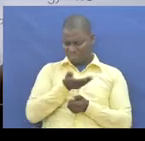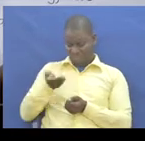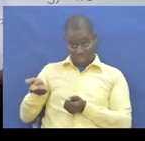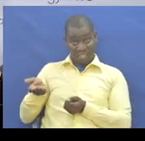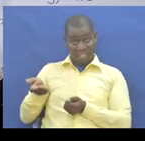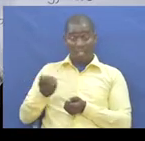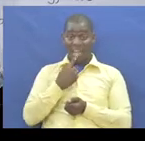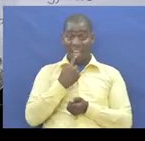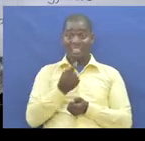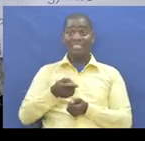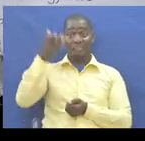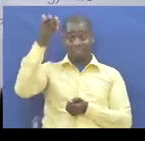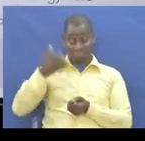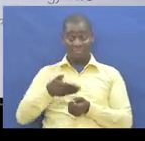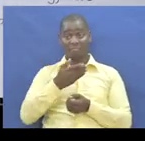So